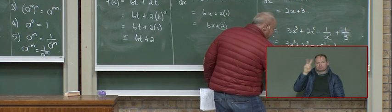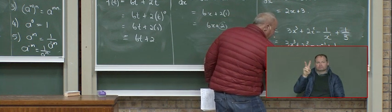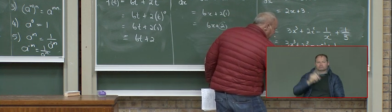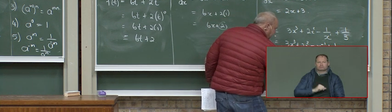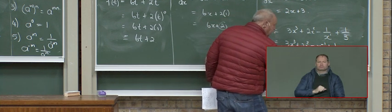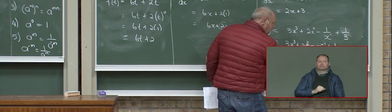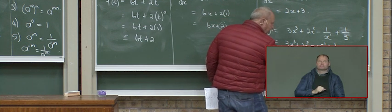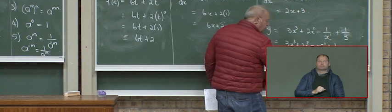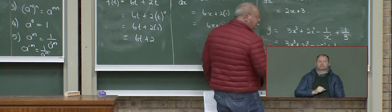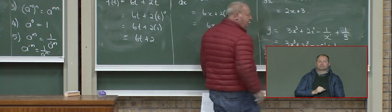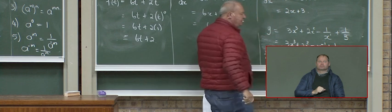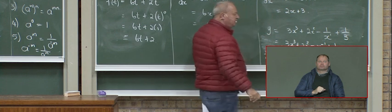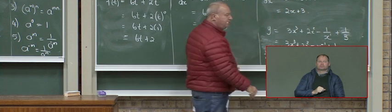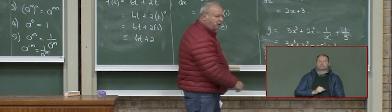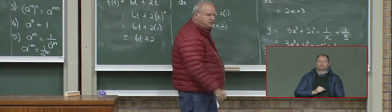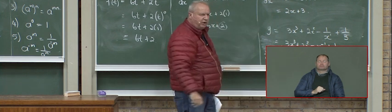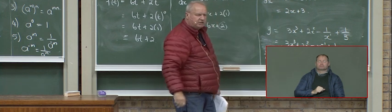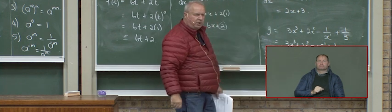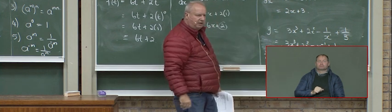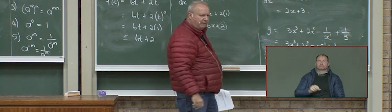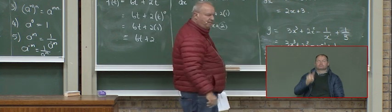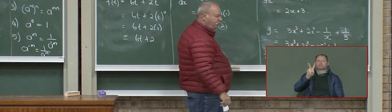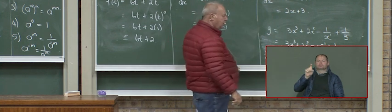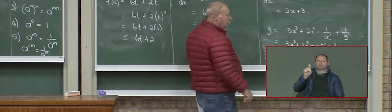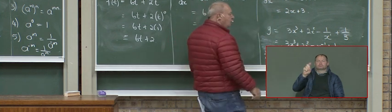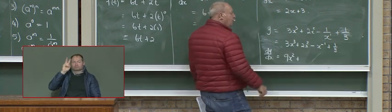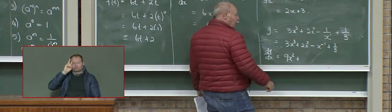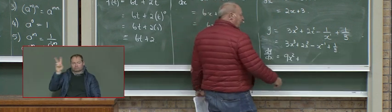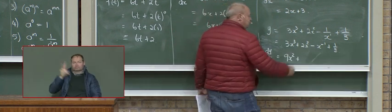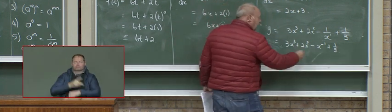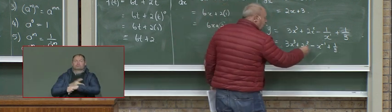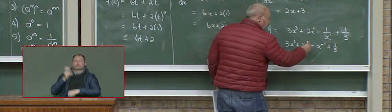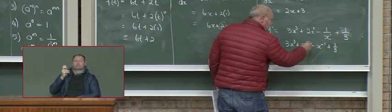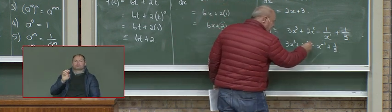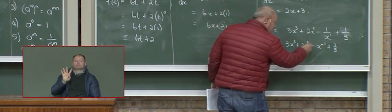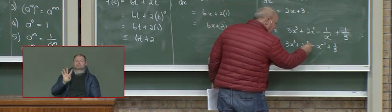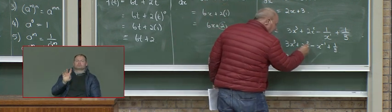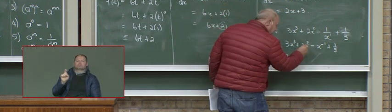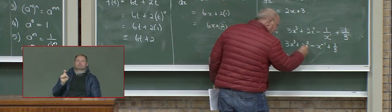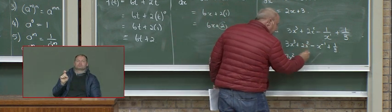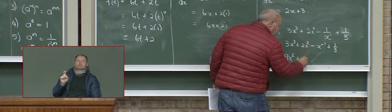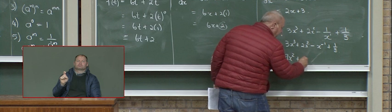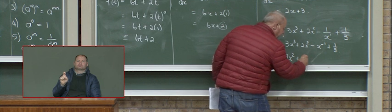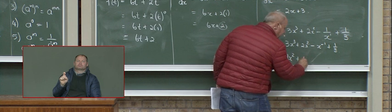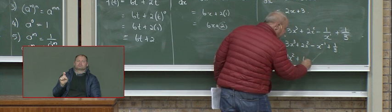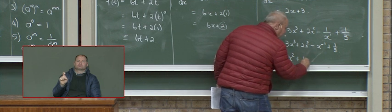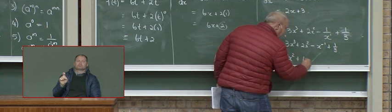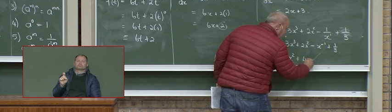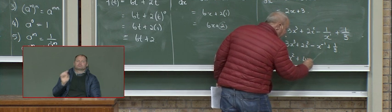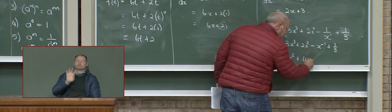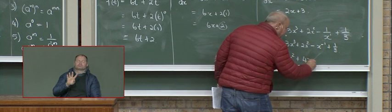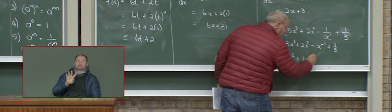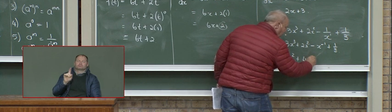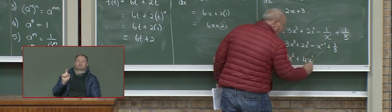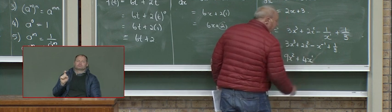from the exponent. What's the derivative of 2x squared? 4x. You say exponent times the coefficient,